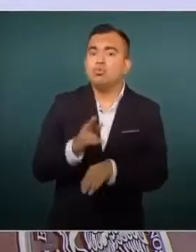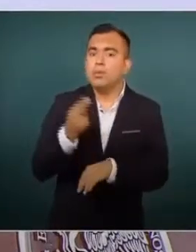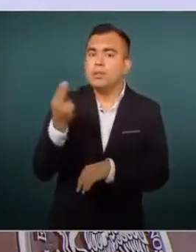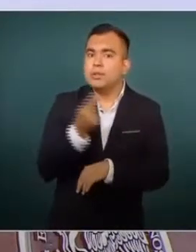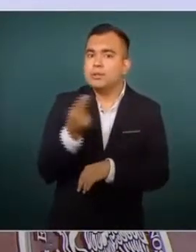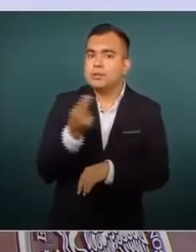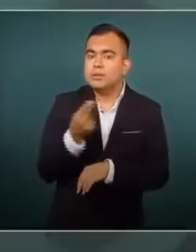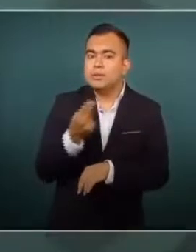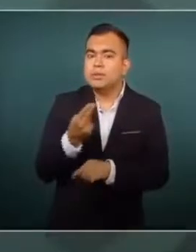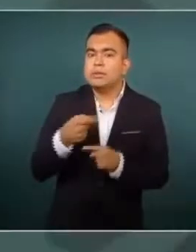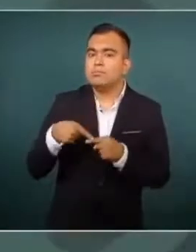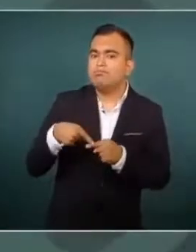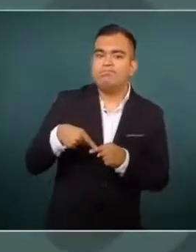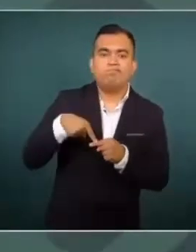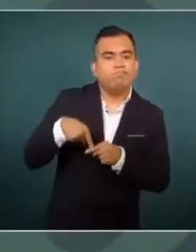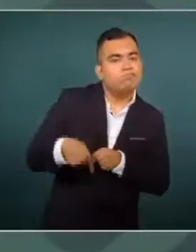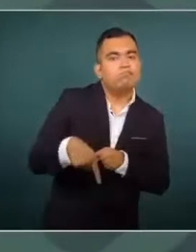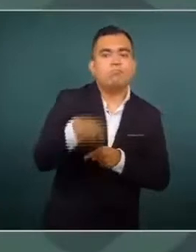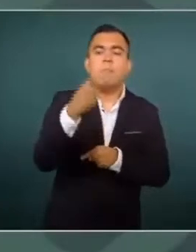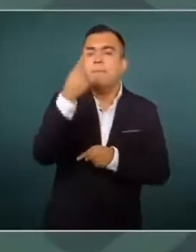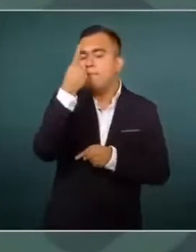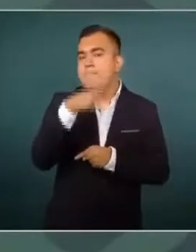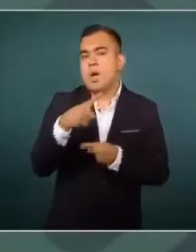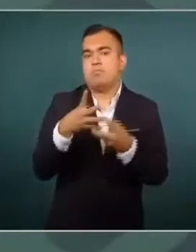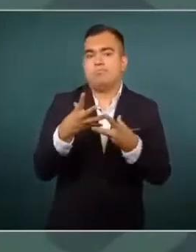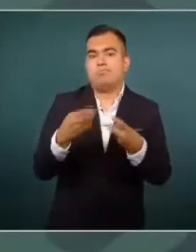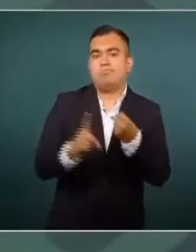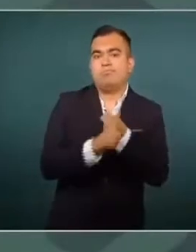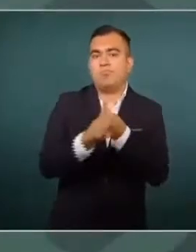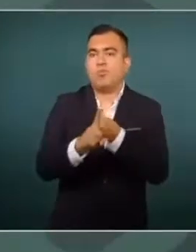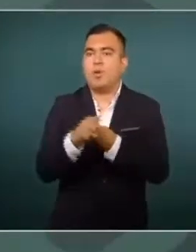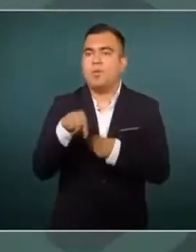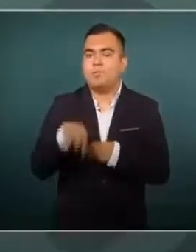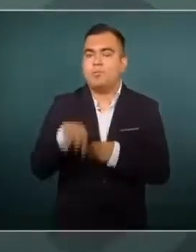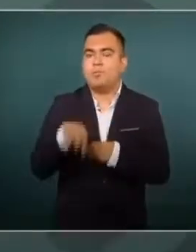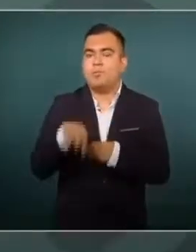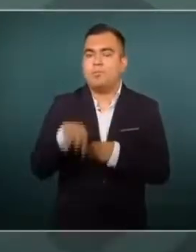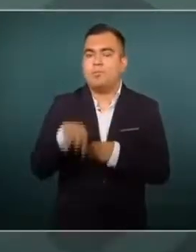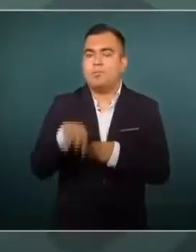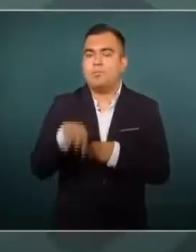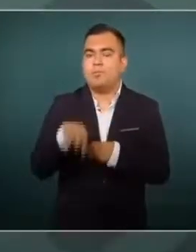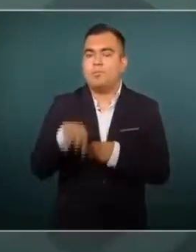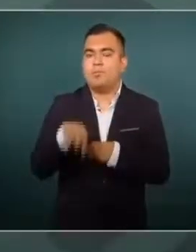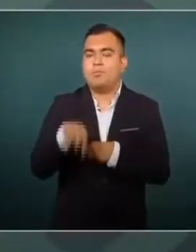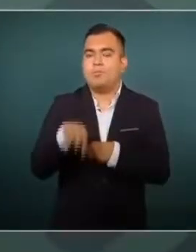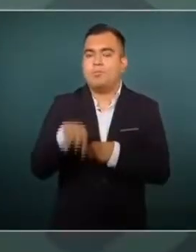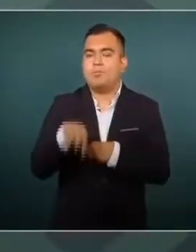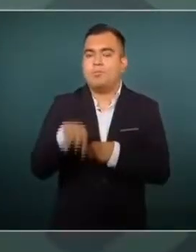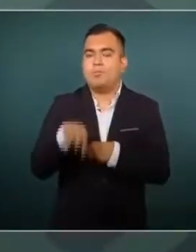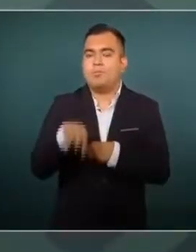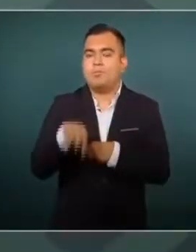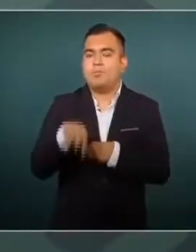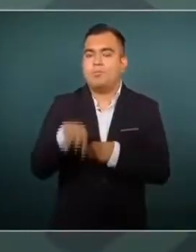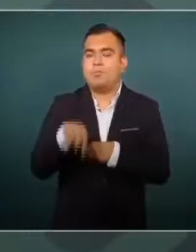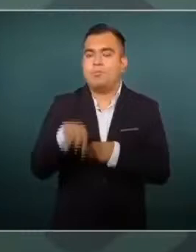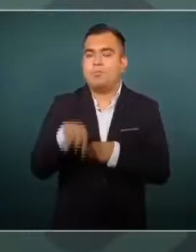ruta para poder resolver los problemas y el rezago de infraestructura que tiene Jalisco, in order